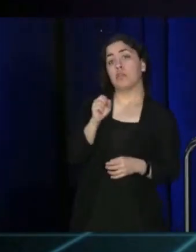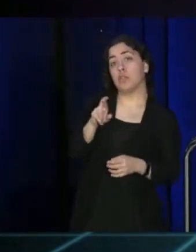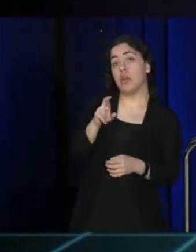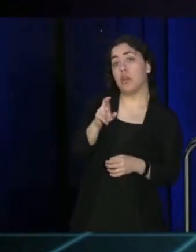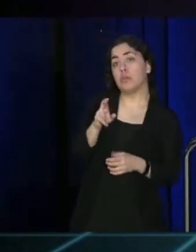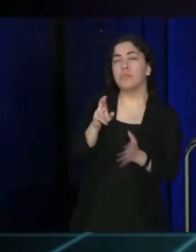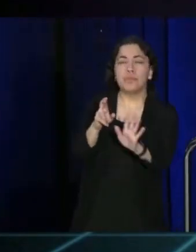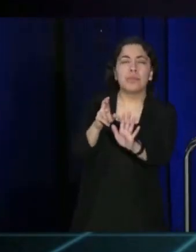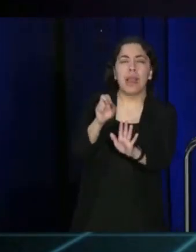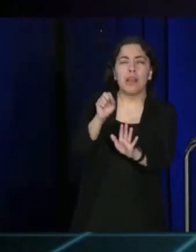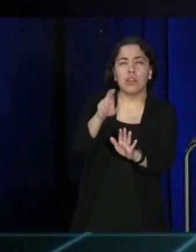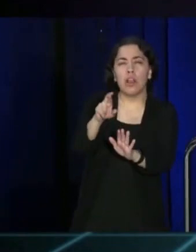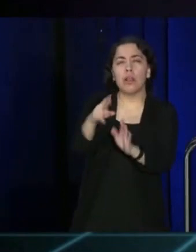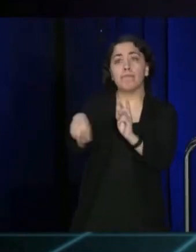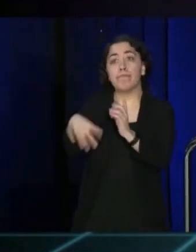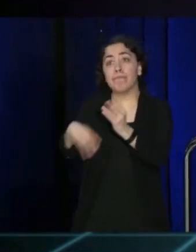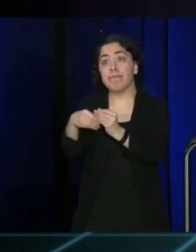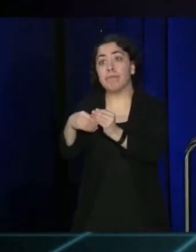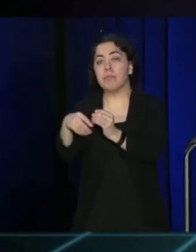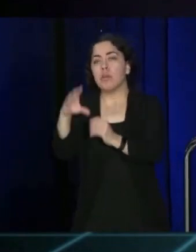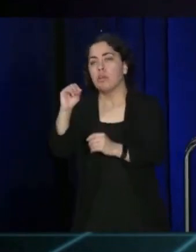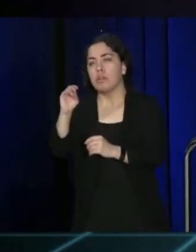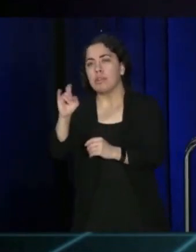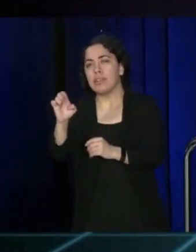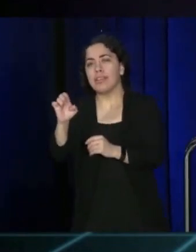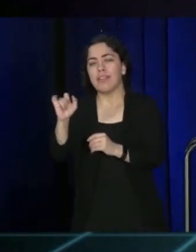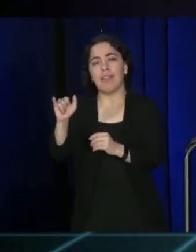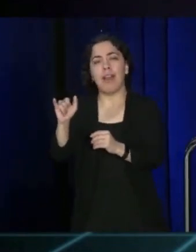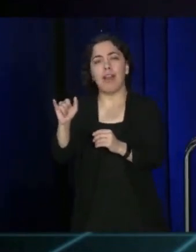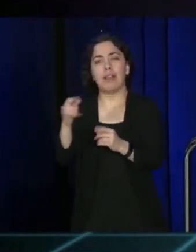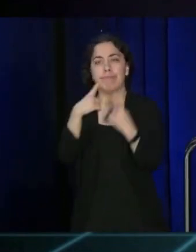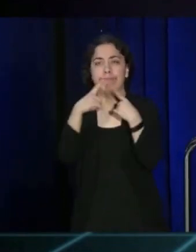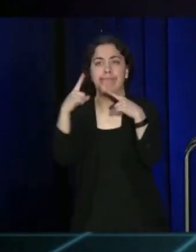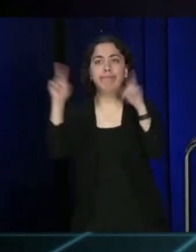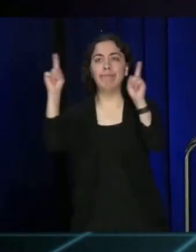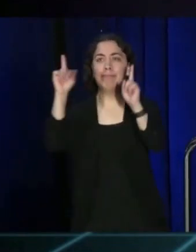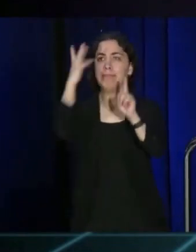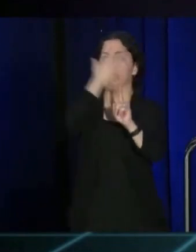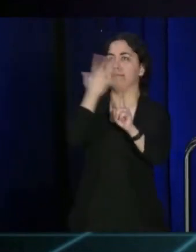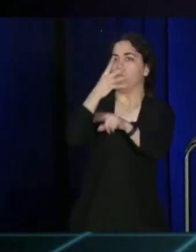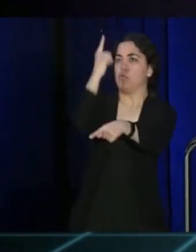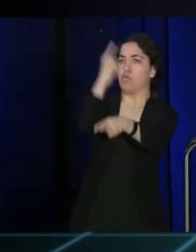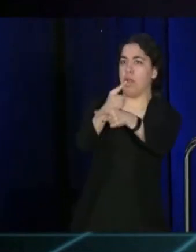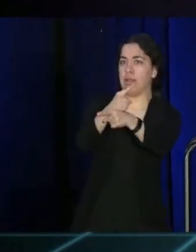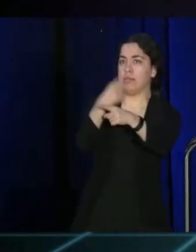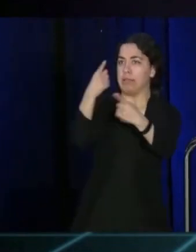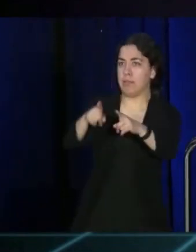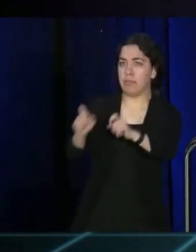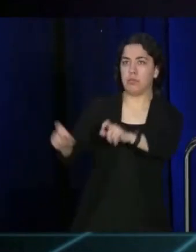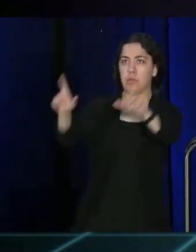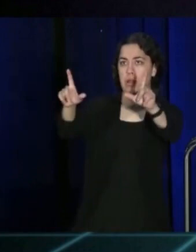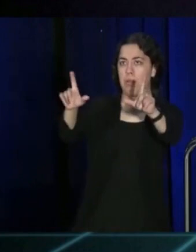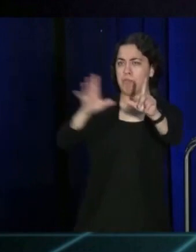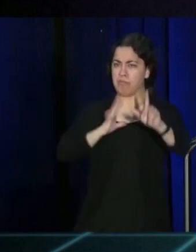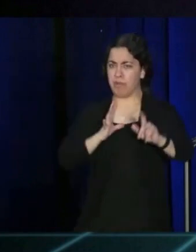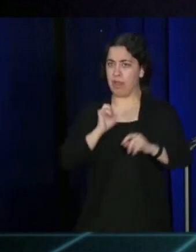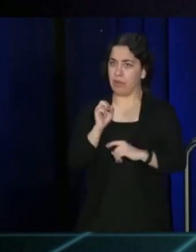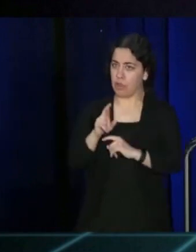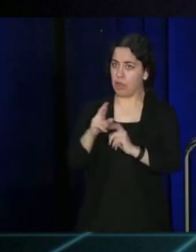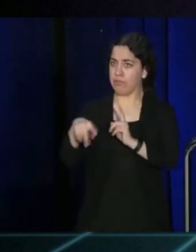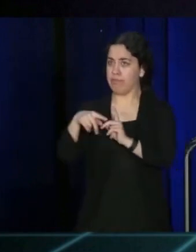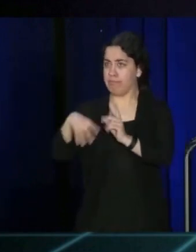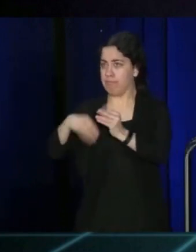SSR and the cookie, that's always going to be the answer for, make it look right when it shows up, right? But we're going to